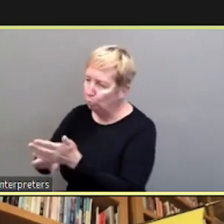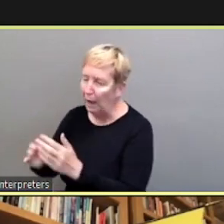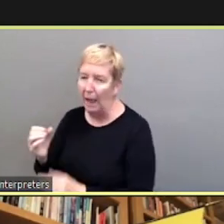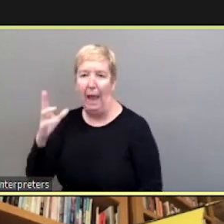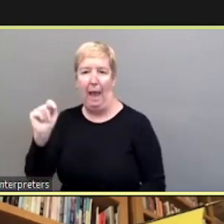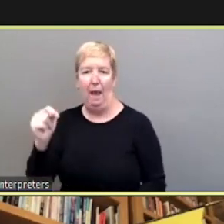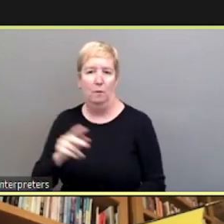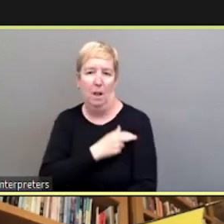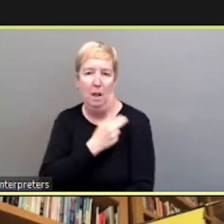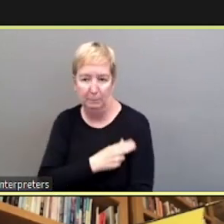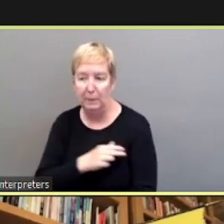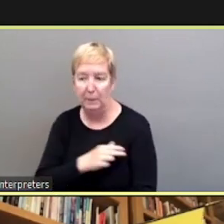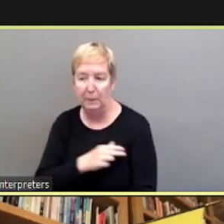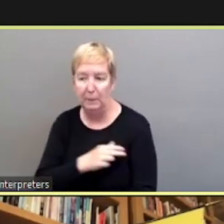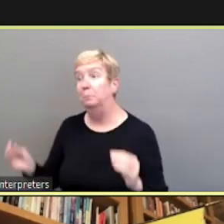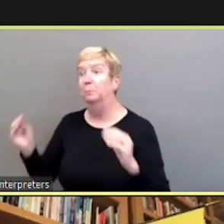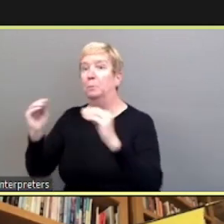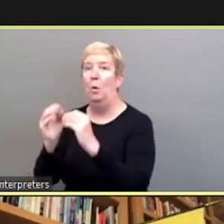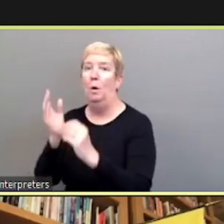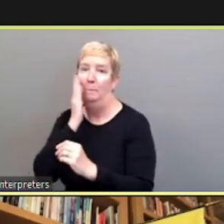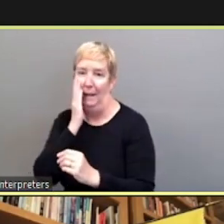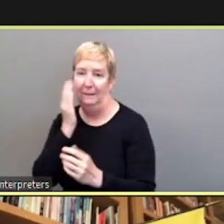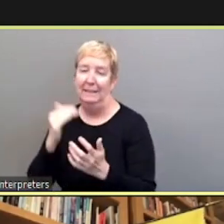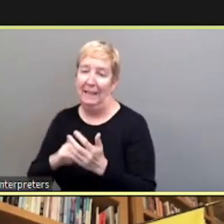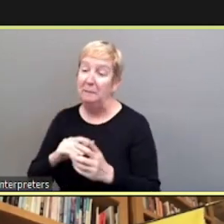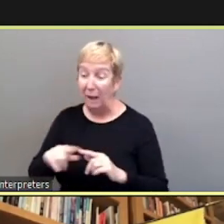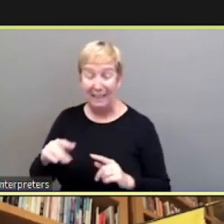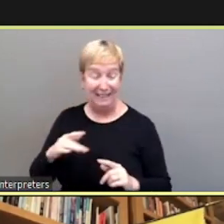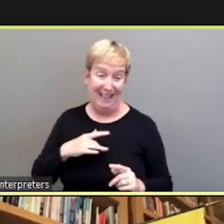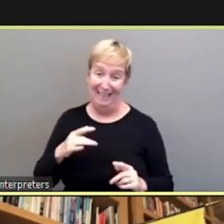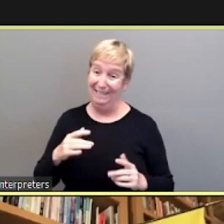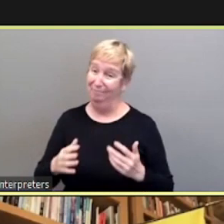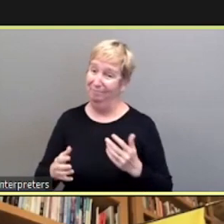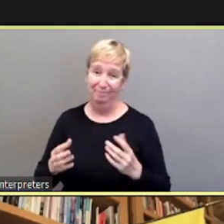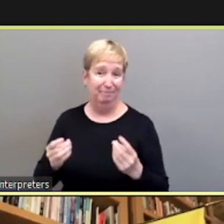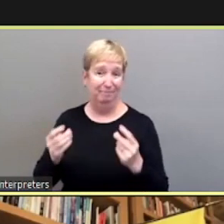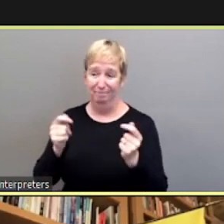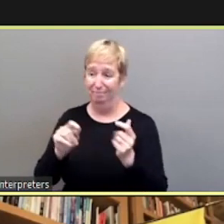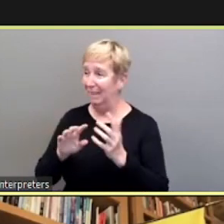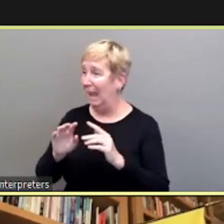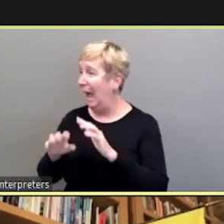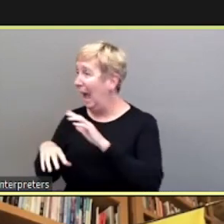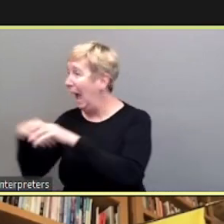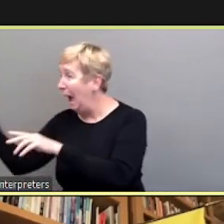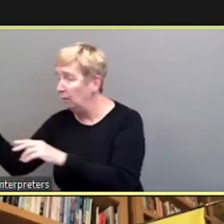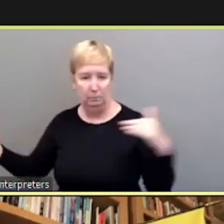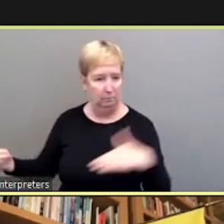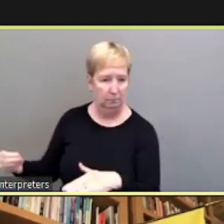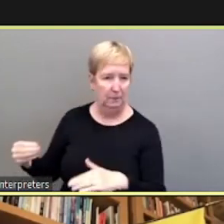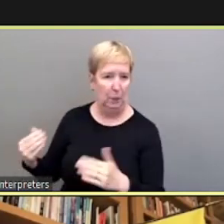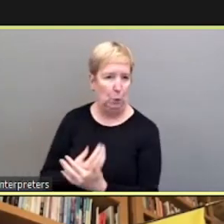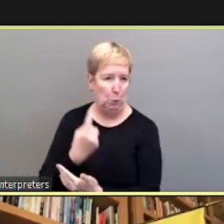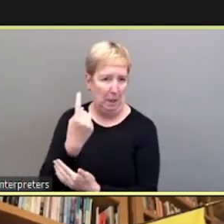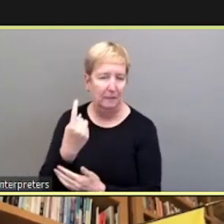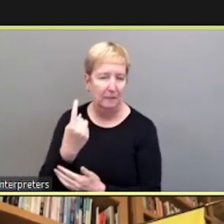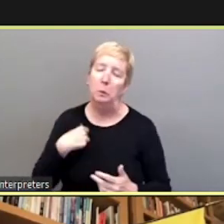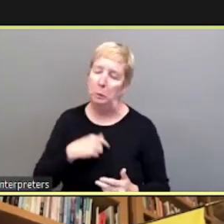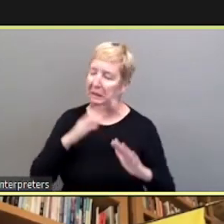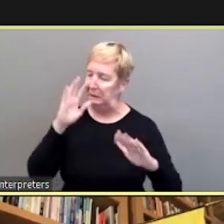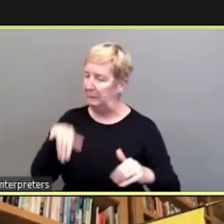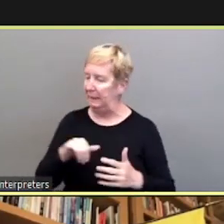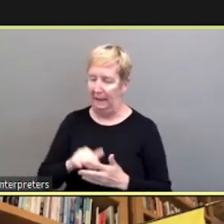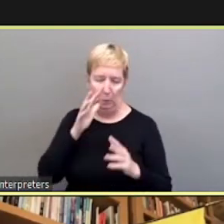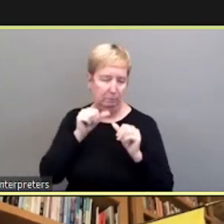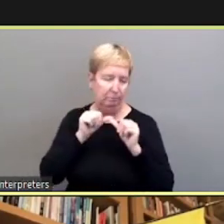but we're basically putting as many people into beds as we have open beds at the present time, and expect that to continue again,